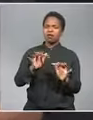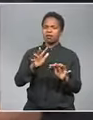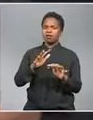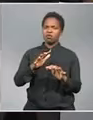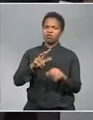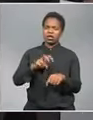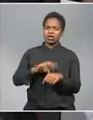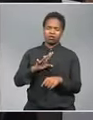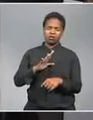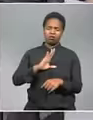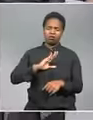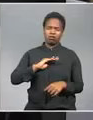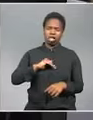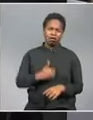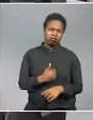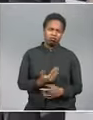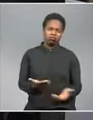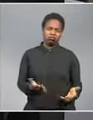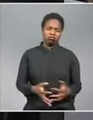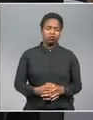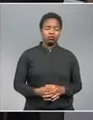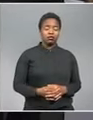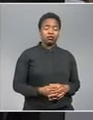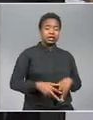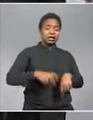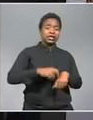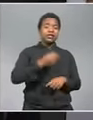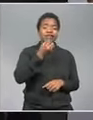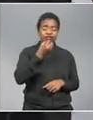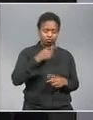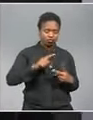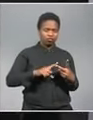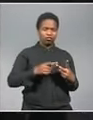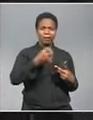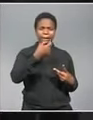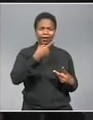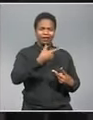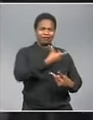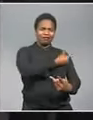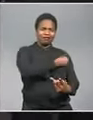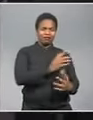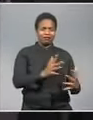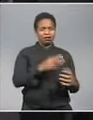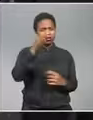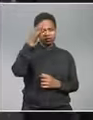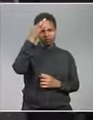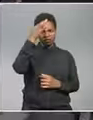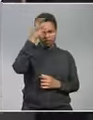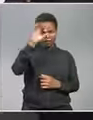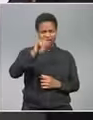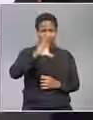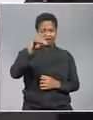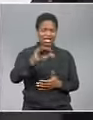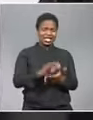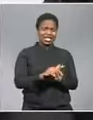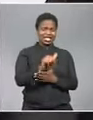quite shocking. With the need for food and medical supplies unabating, The South African government has pledged 60